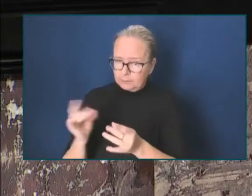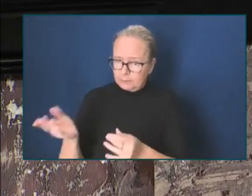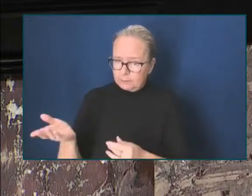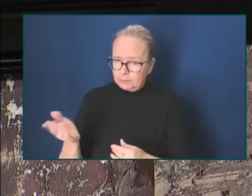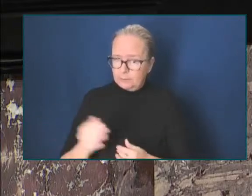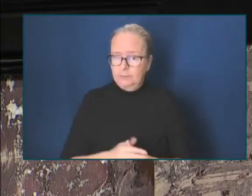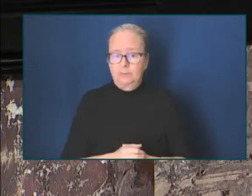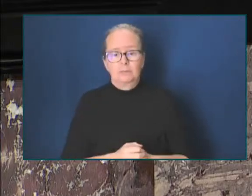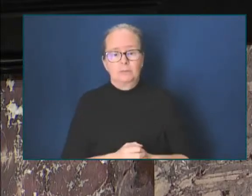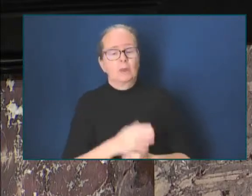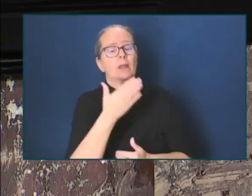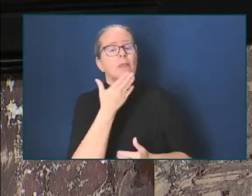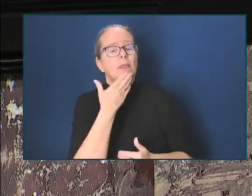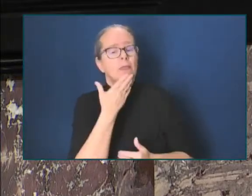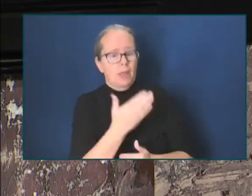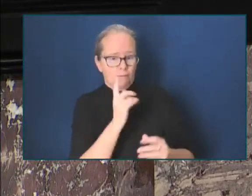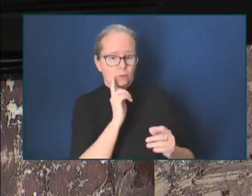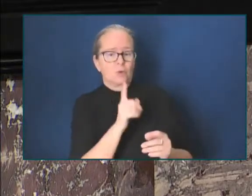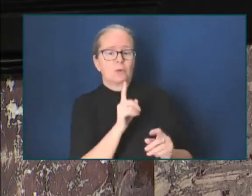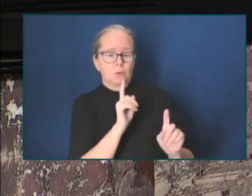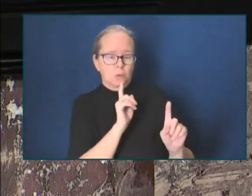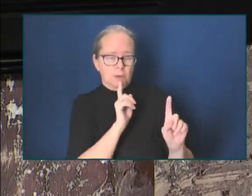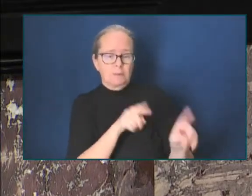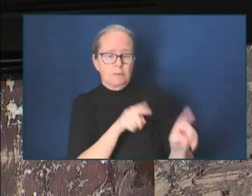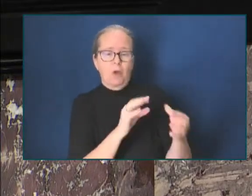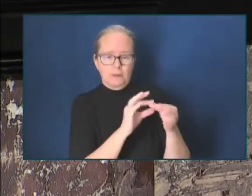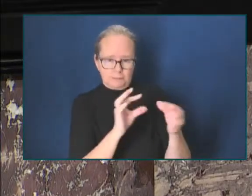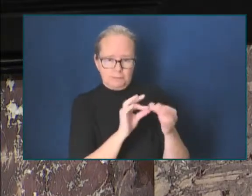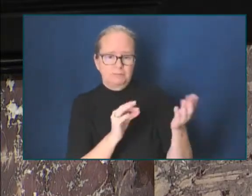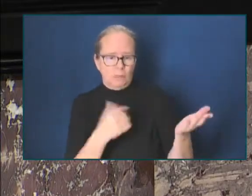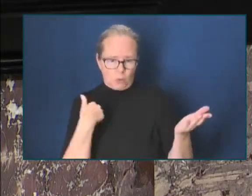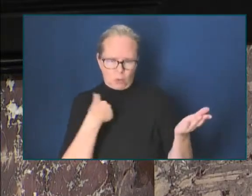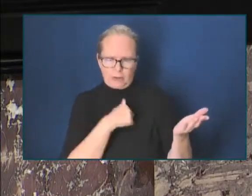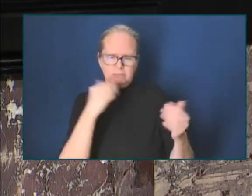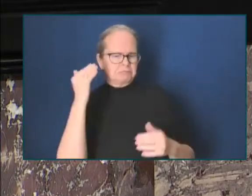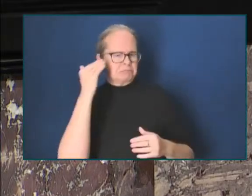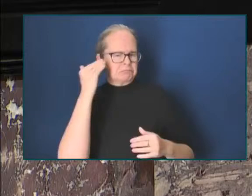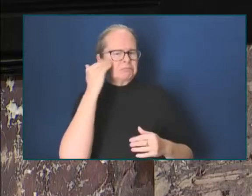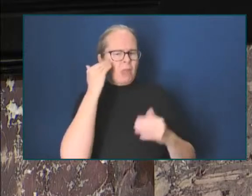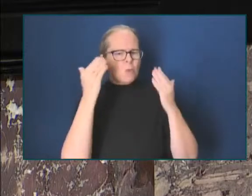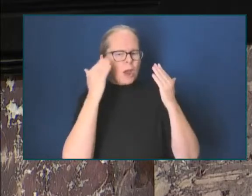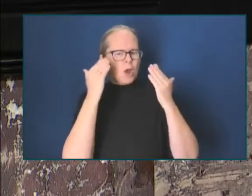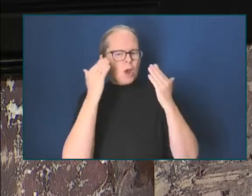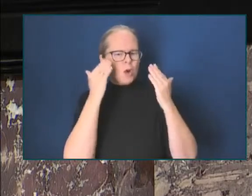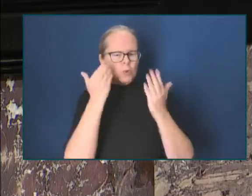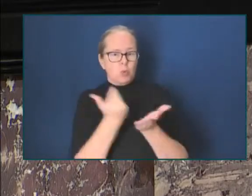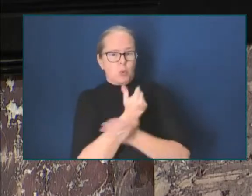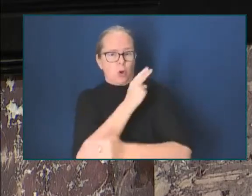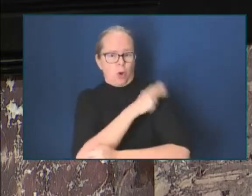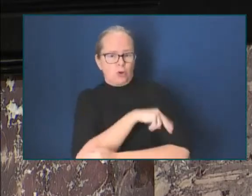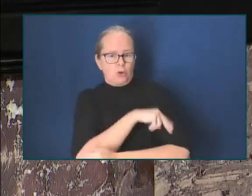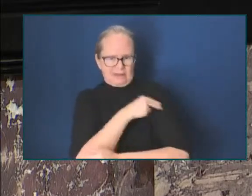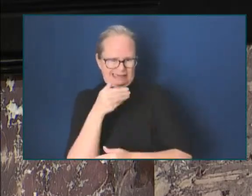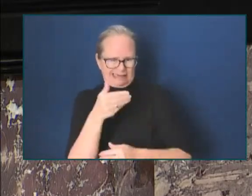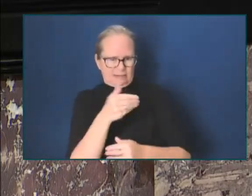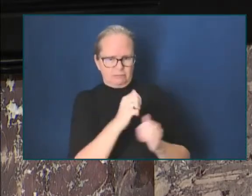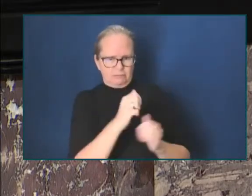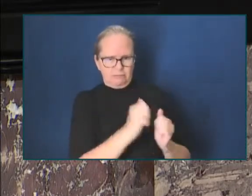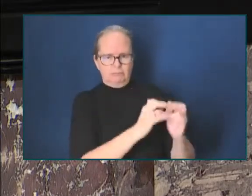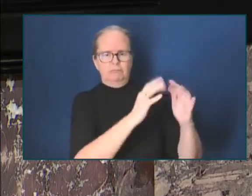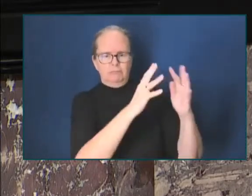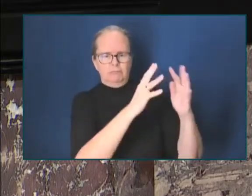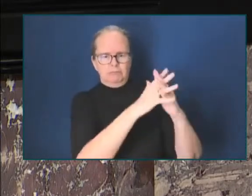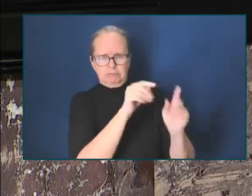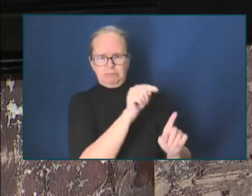built. The current hospital is undiverted. The current hospital